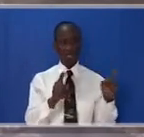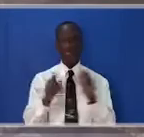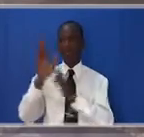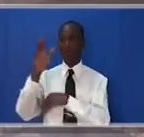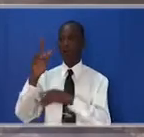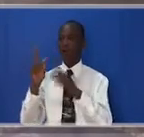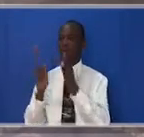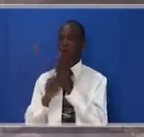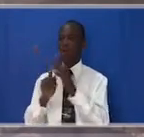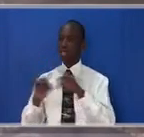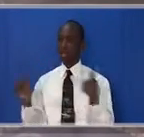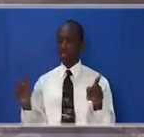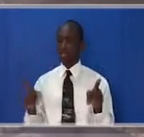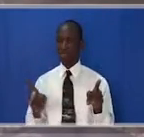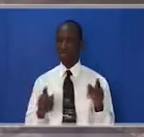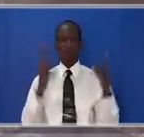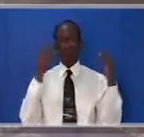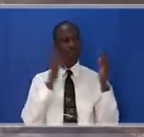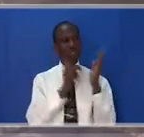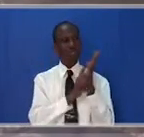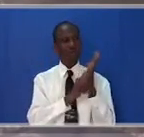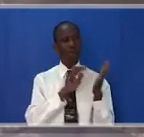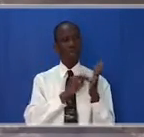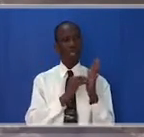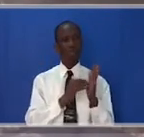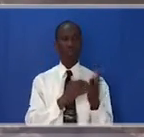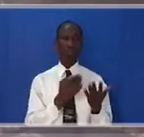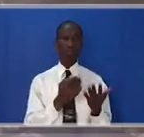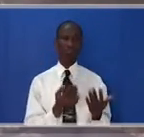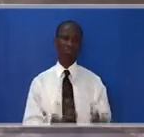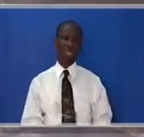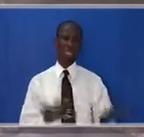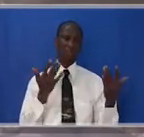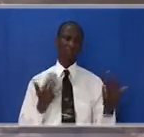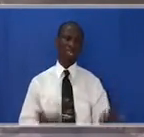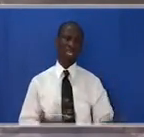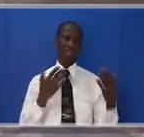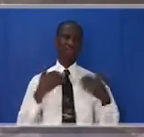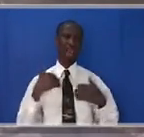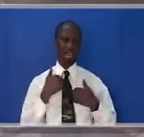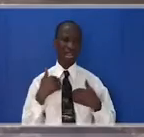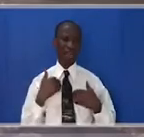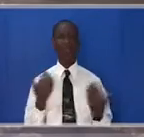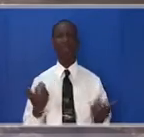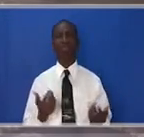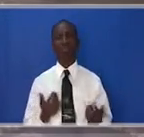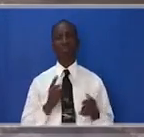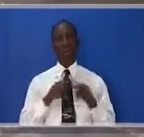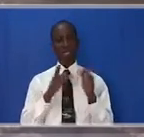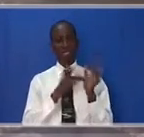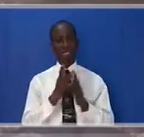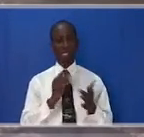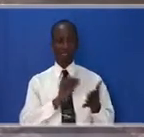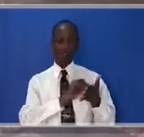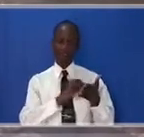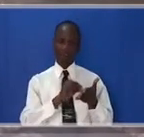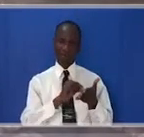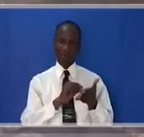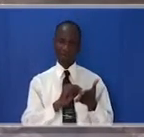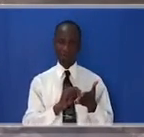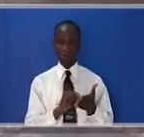ahodu obi se wo kai bibi se wo de mu abi ko gba afore ne ene de Yesu be yifri ho me pese se ankrofo no hu ne